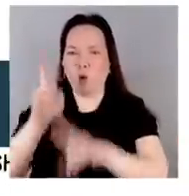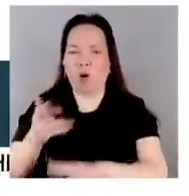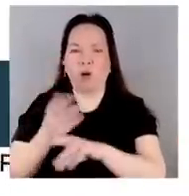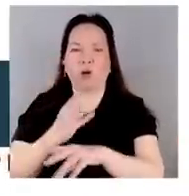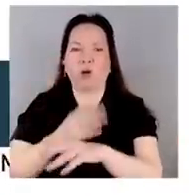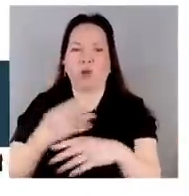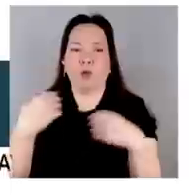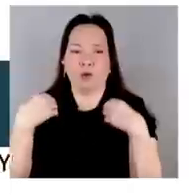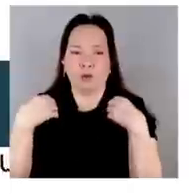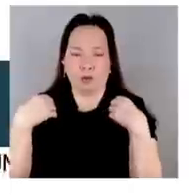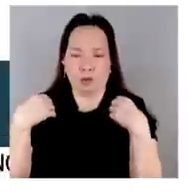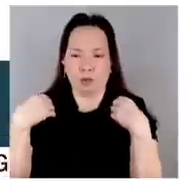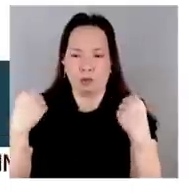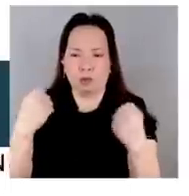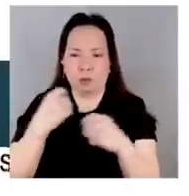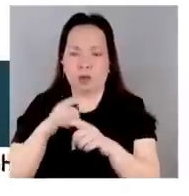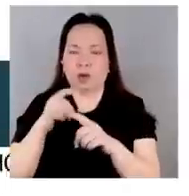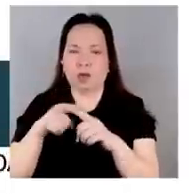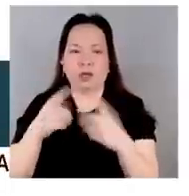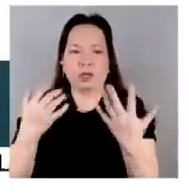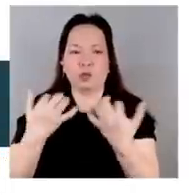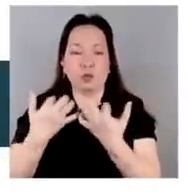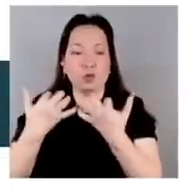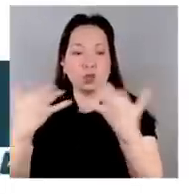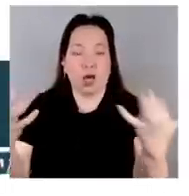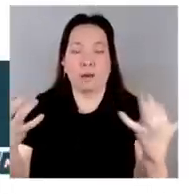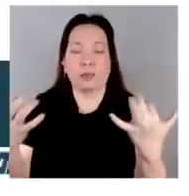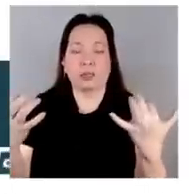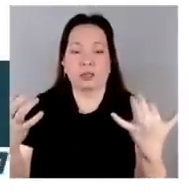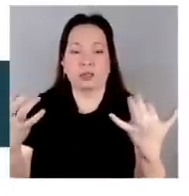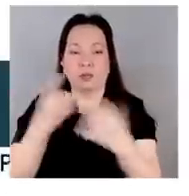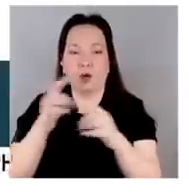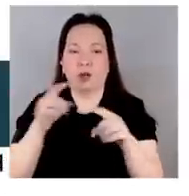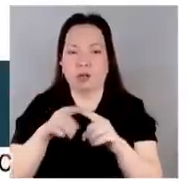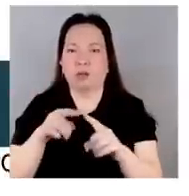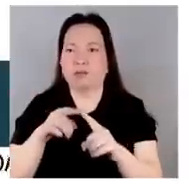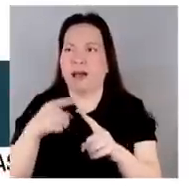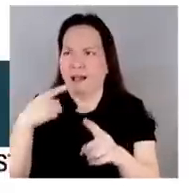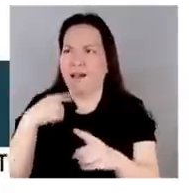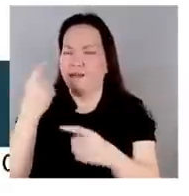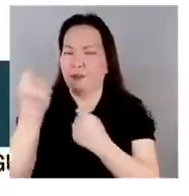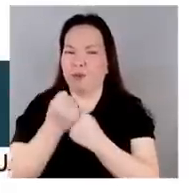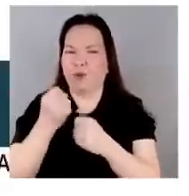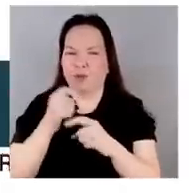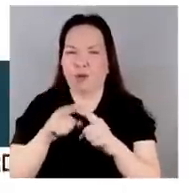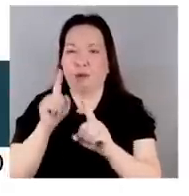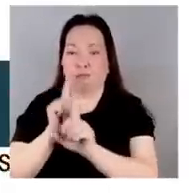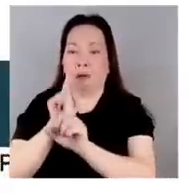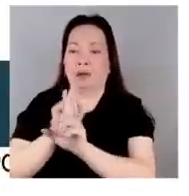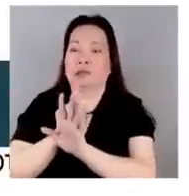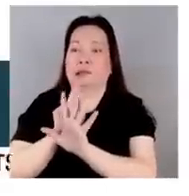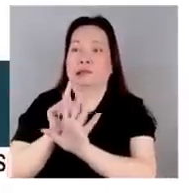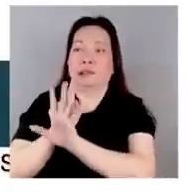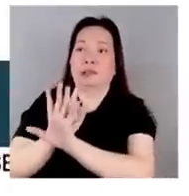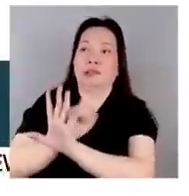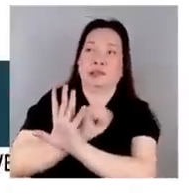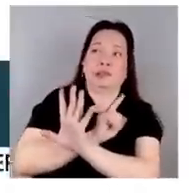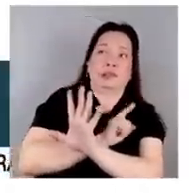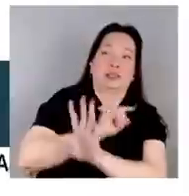U.S. Summit for Democracy Declaration, is that, and yet trying to distance itself from the ICC, is